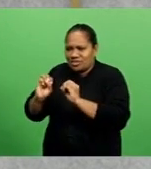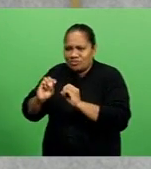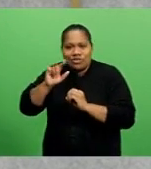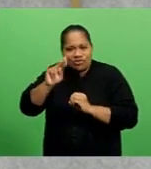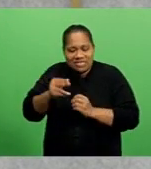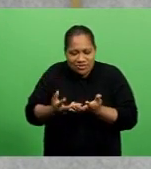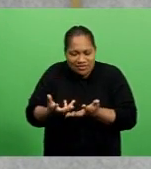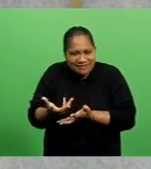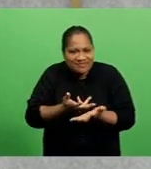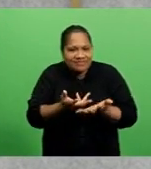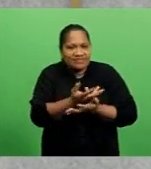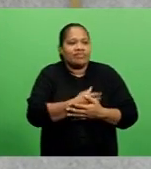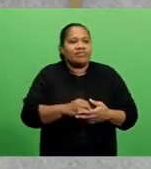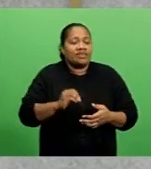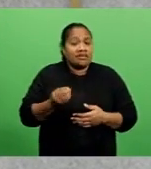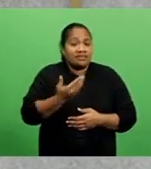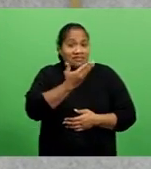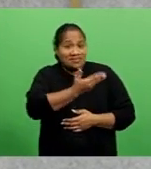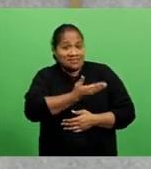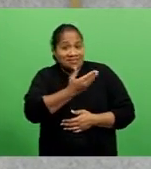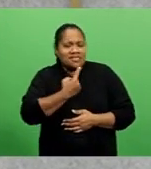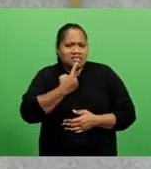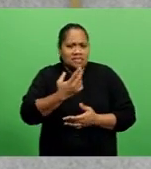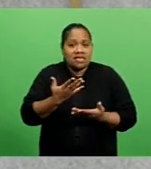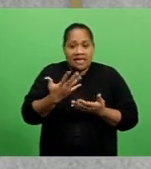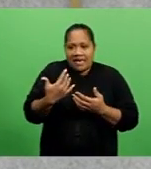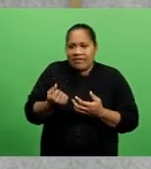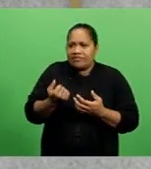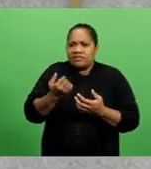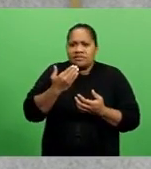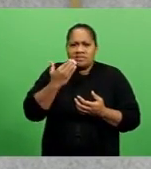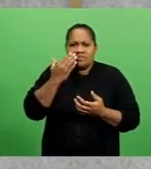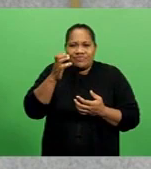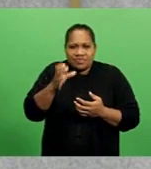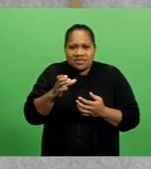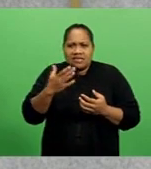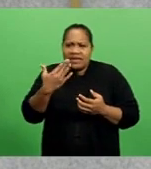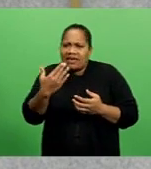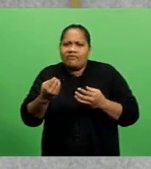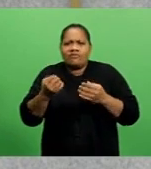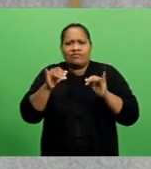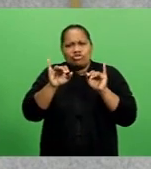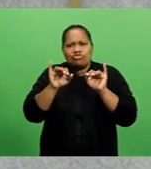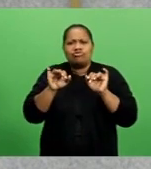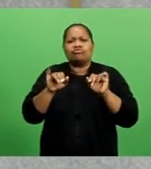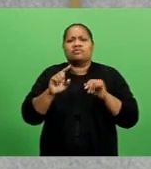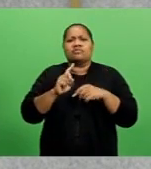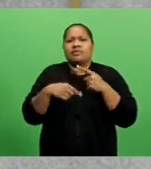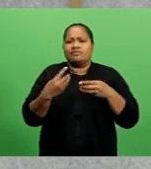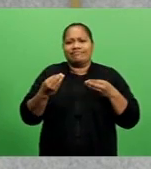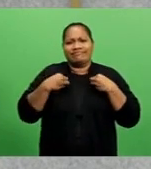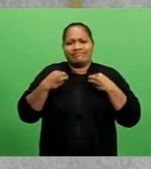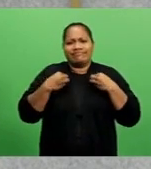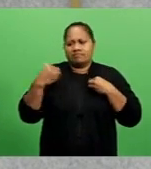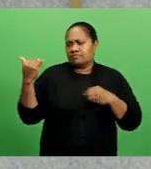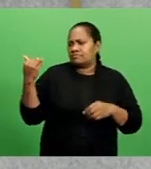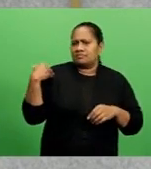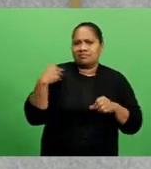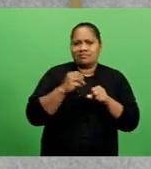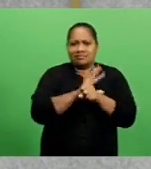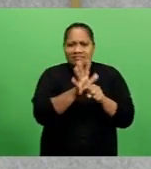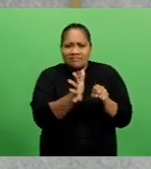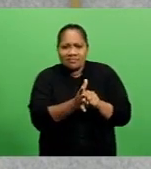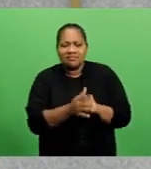during the convention with the speakers, touching on issues such as businesses being affected by COVID-19,